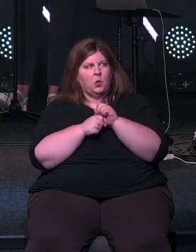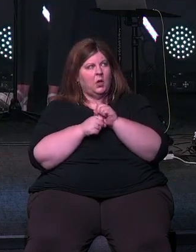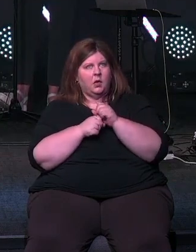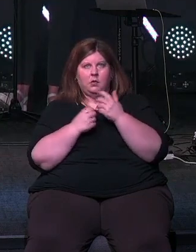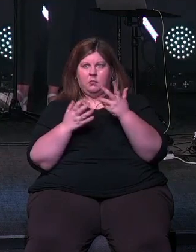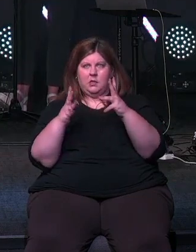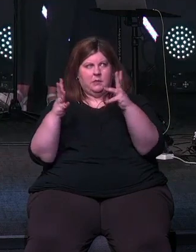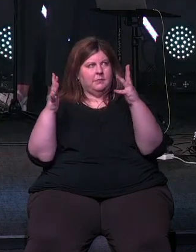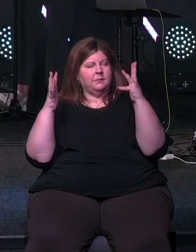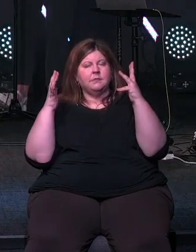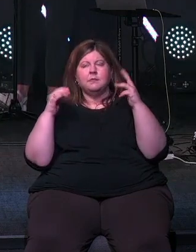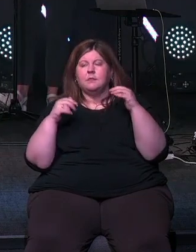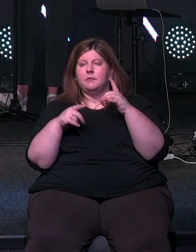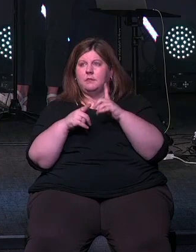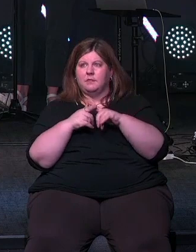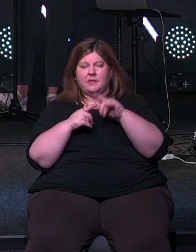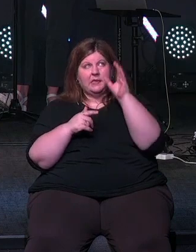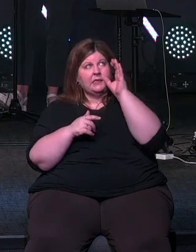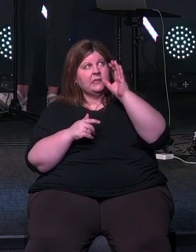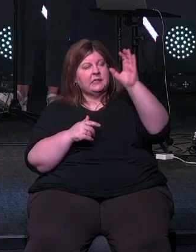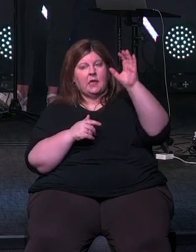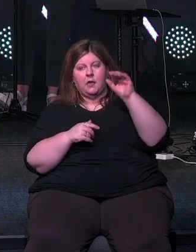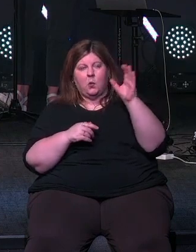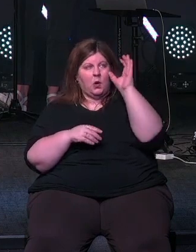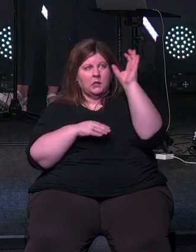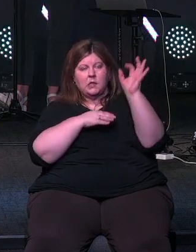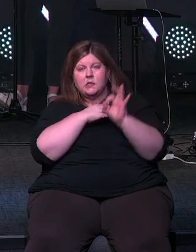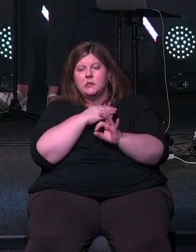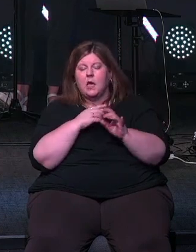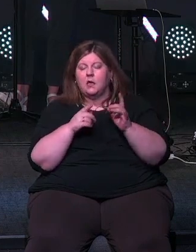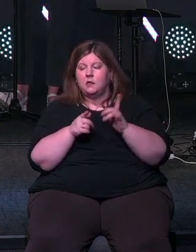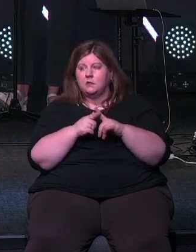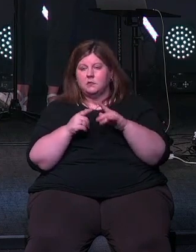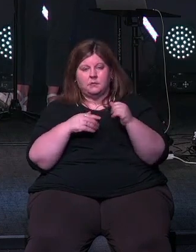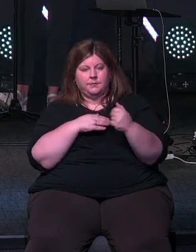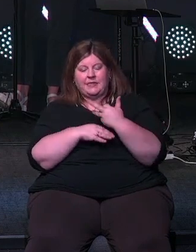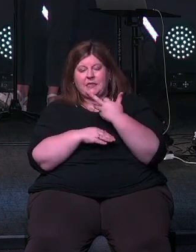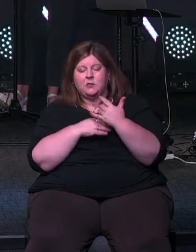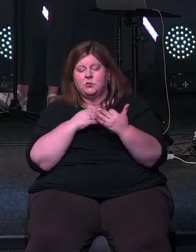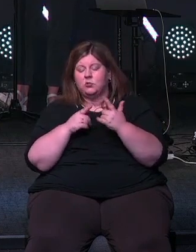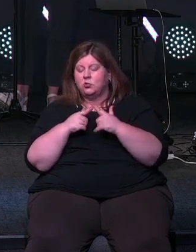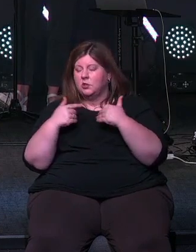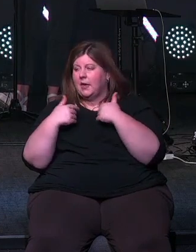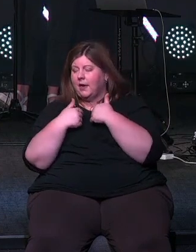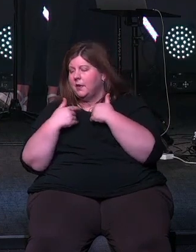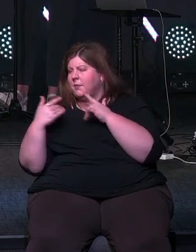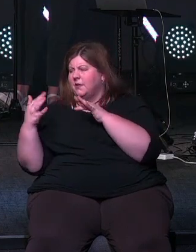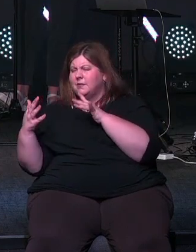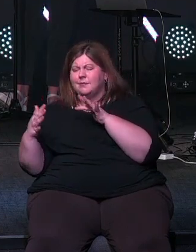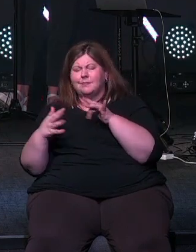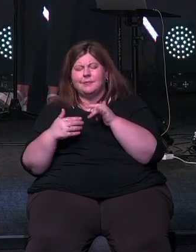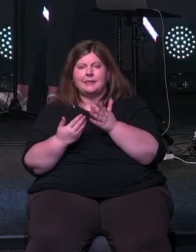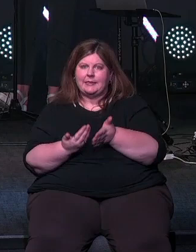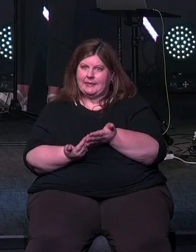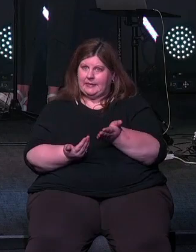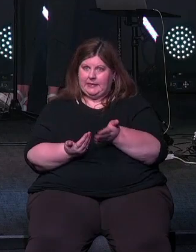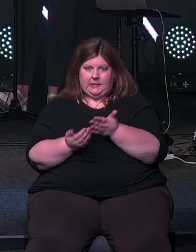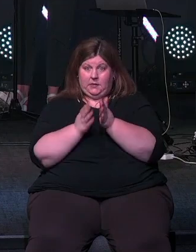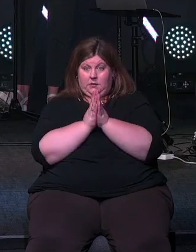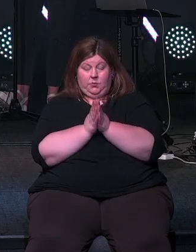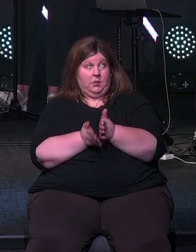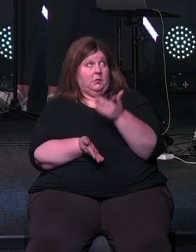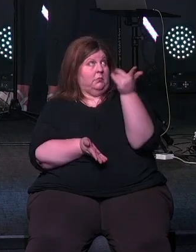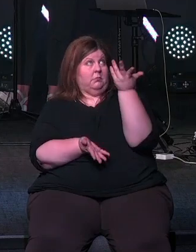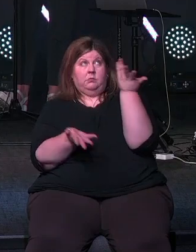the sunset and look at the beach, God, and look at the woods and the animals. And it's just, yeah, it's so easy to pray. You just go, you're